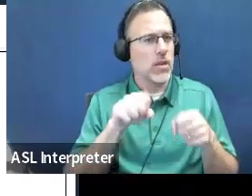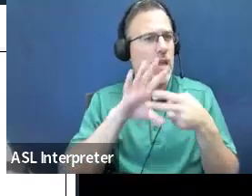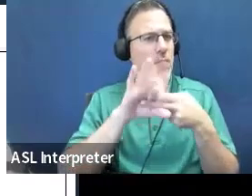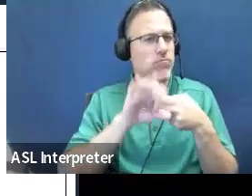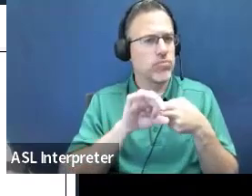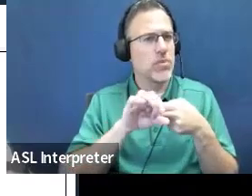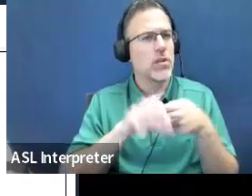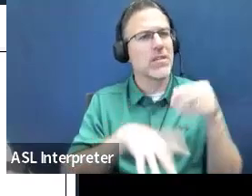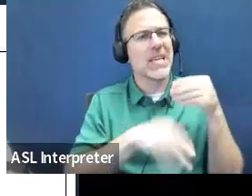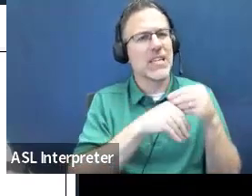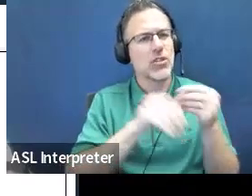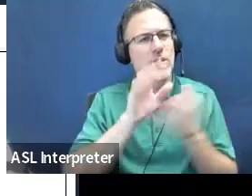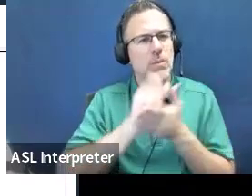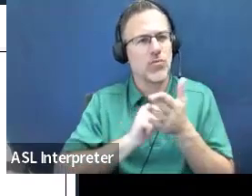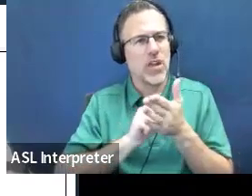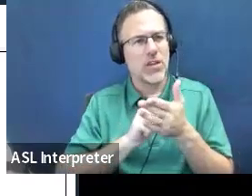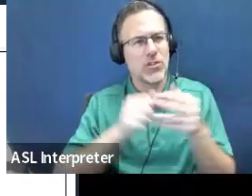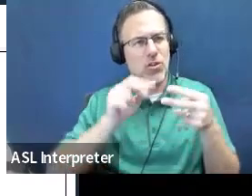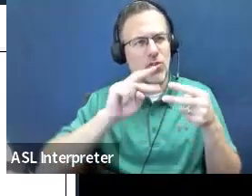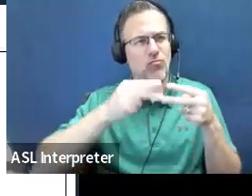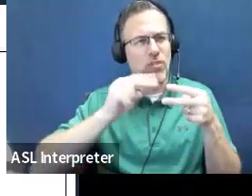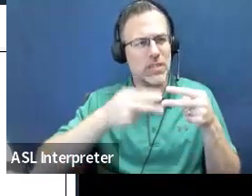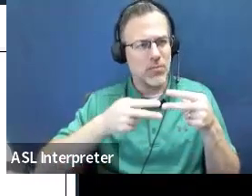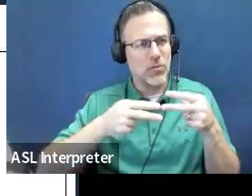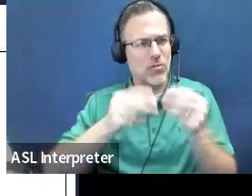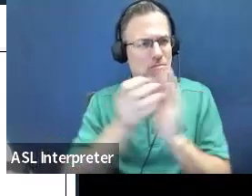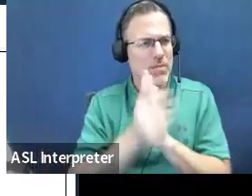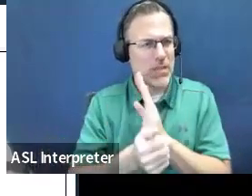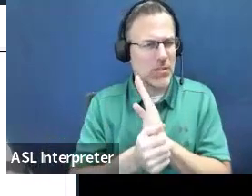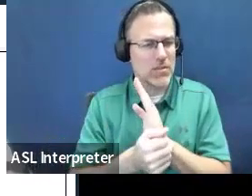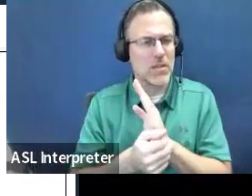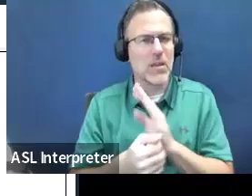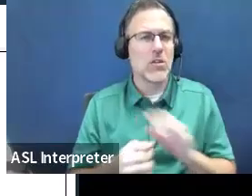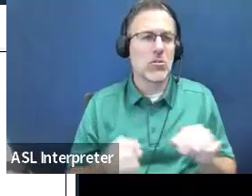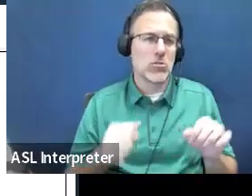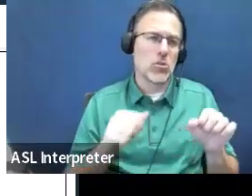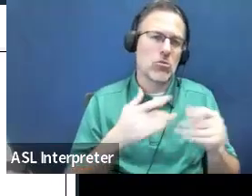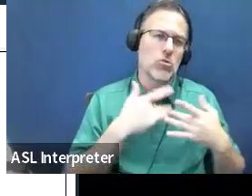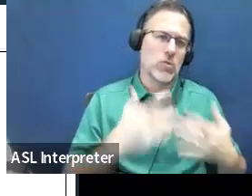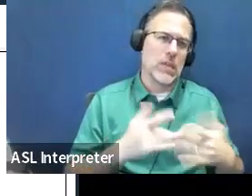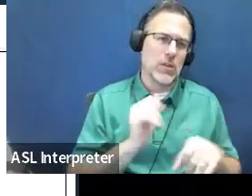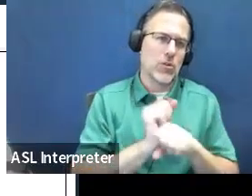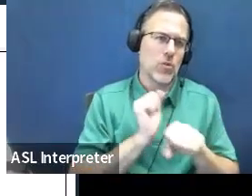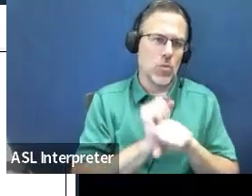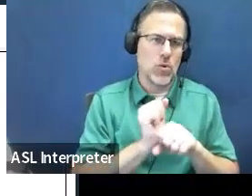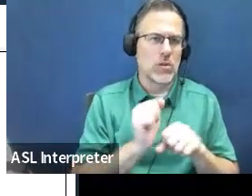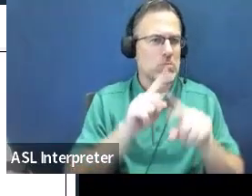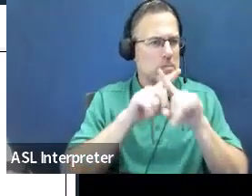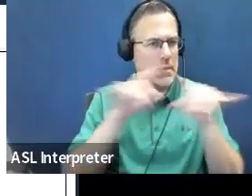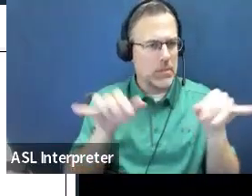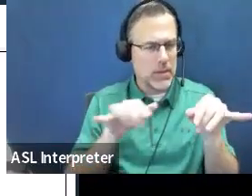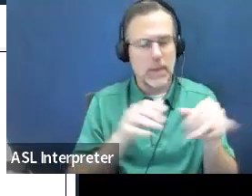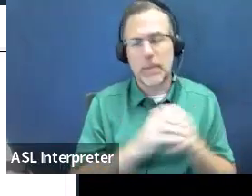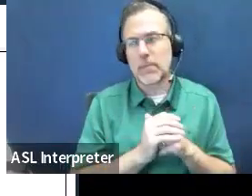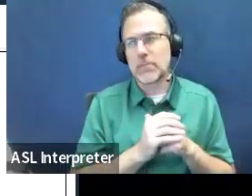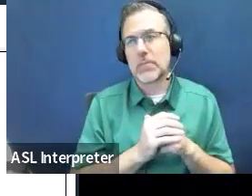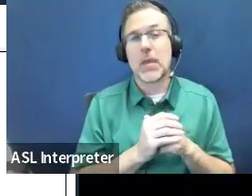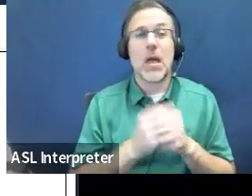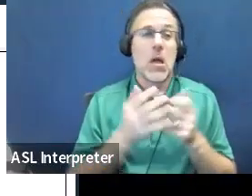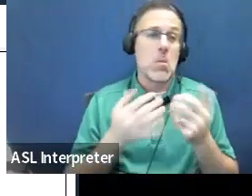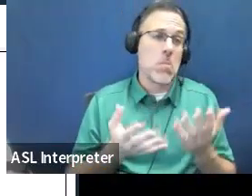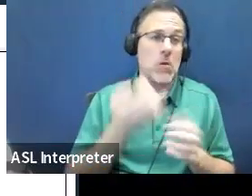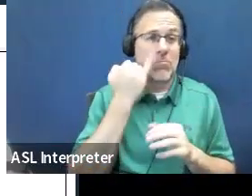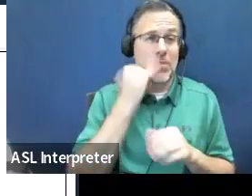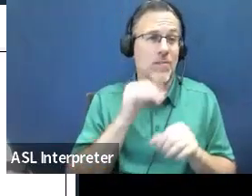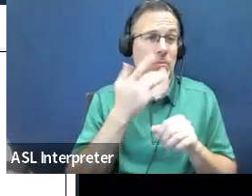addition, subtraction are kind of reciprocal skills. So you typically work on them in tandem. But if you want